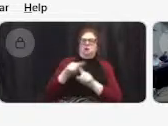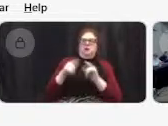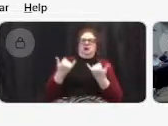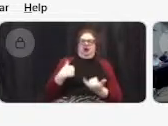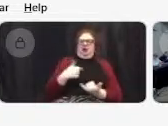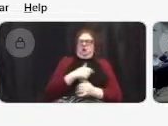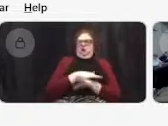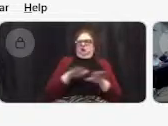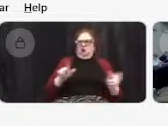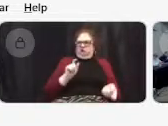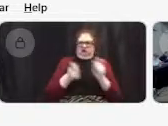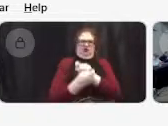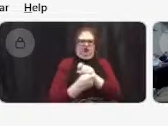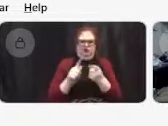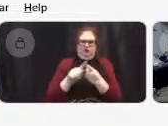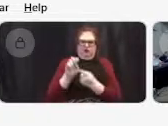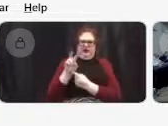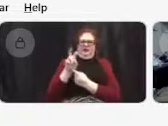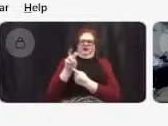for this proposal.